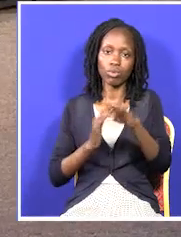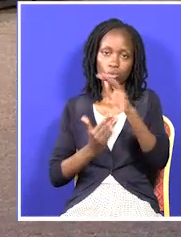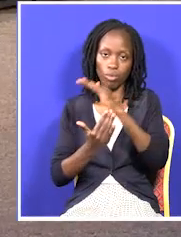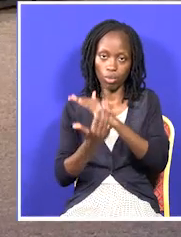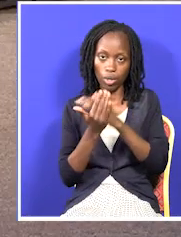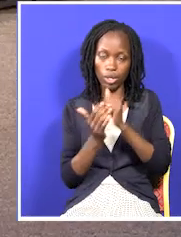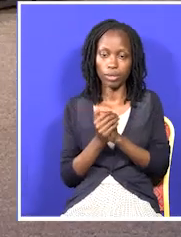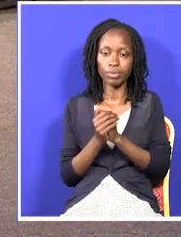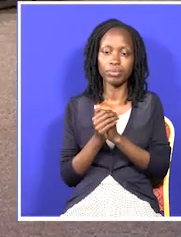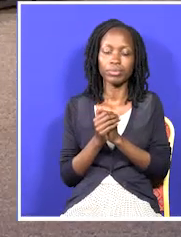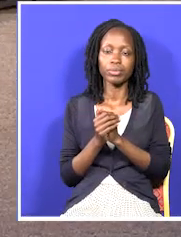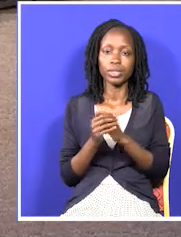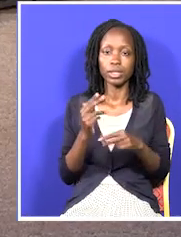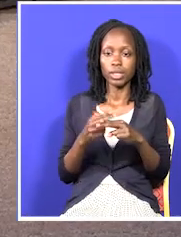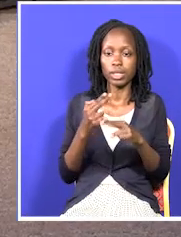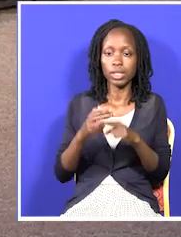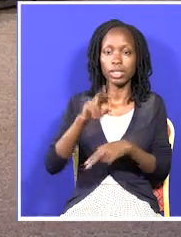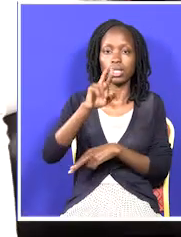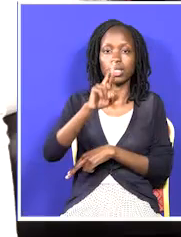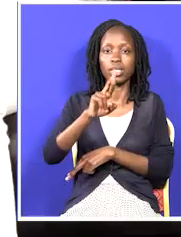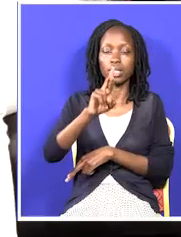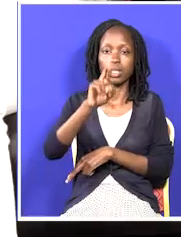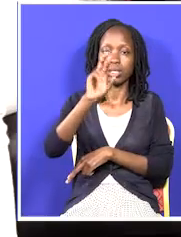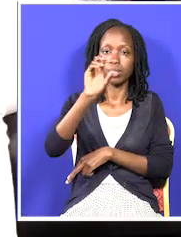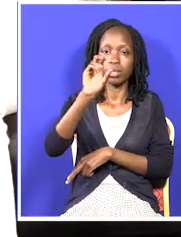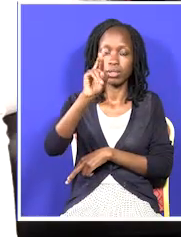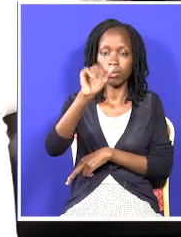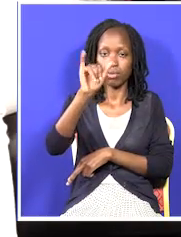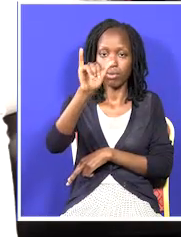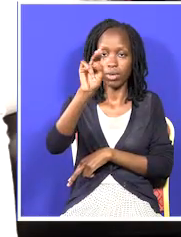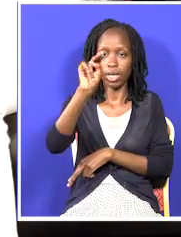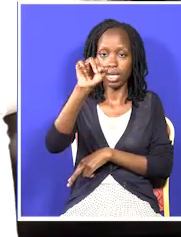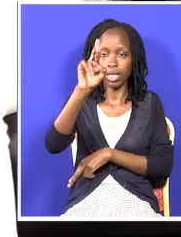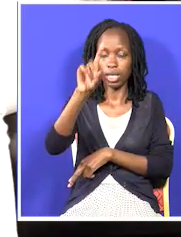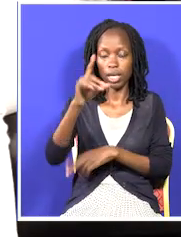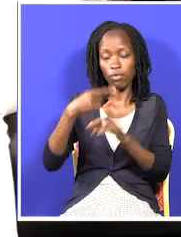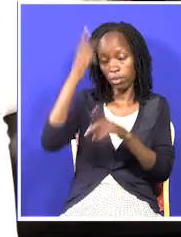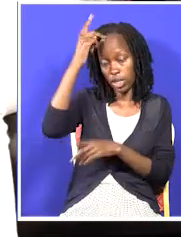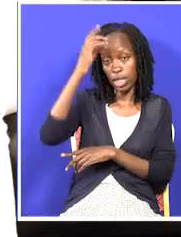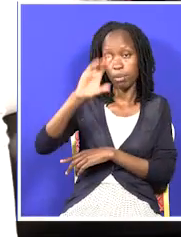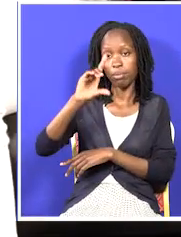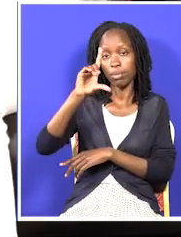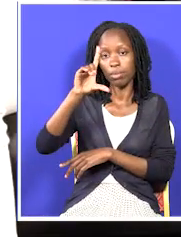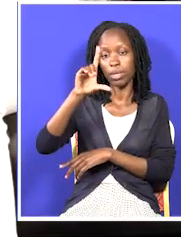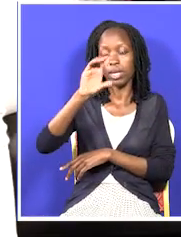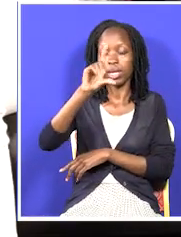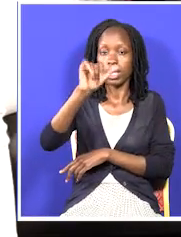morning. My name is Reinhard Singo from CITAM Clay City, and I'm excited to be here